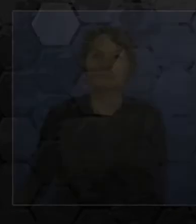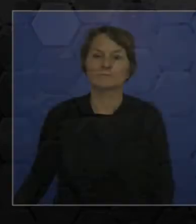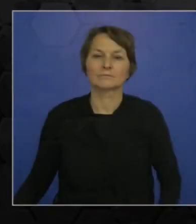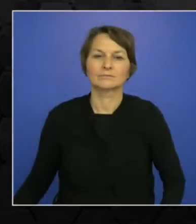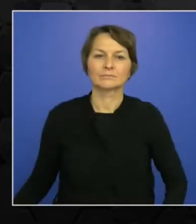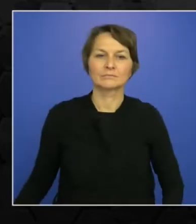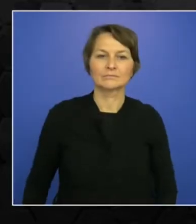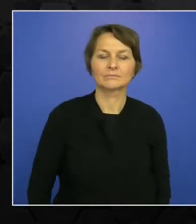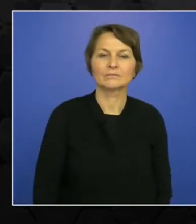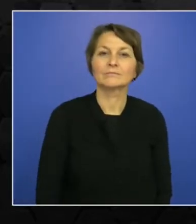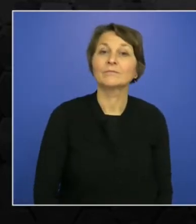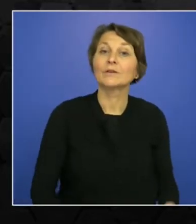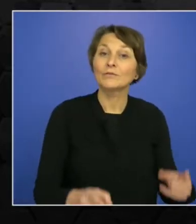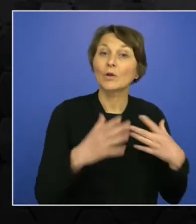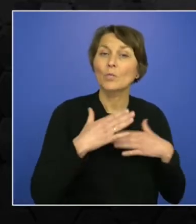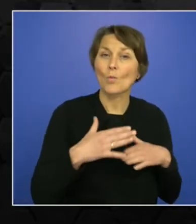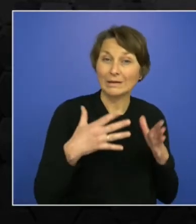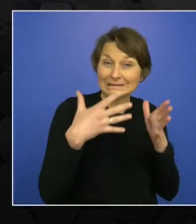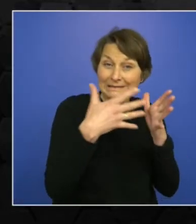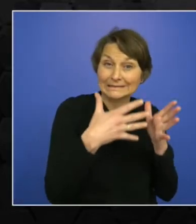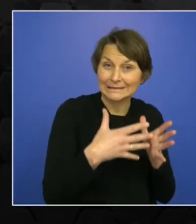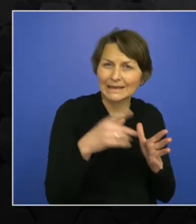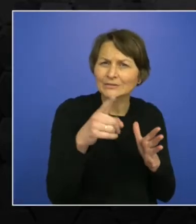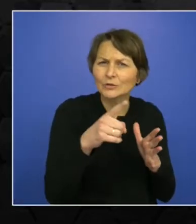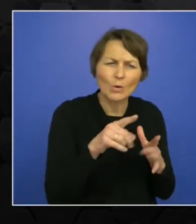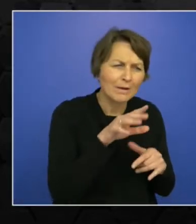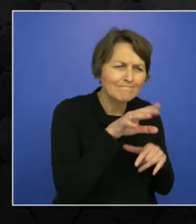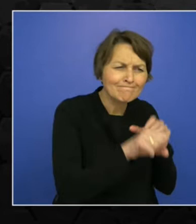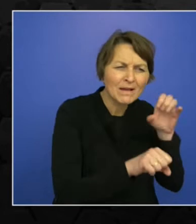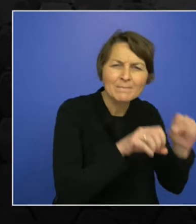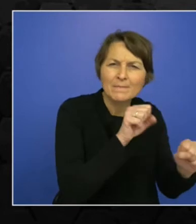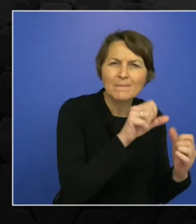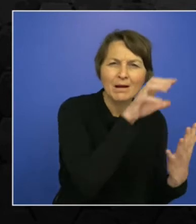in our test, we basically can do